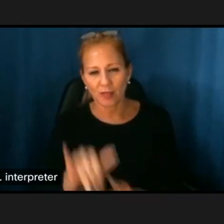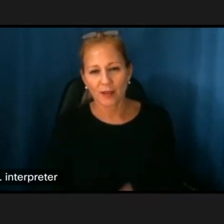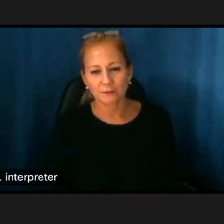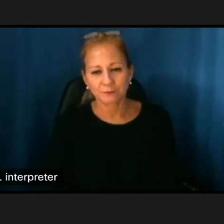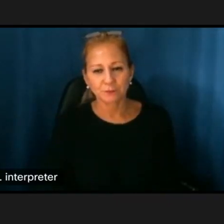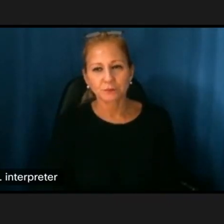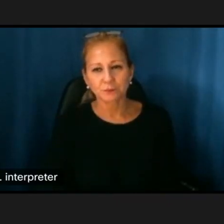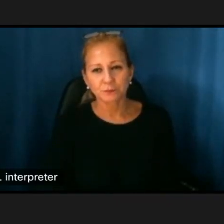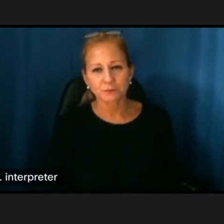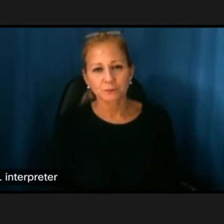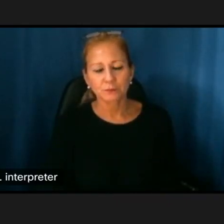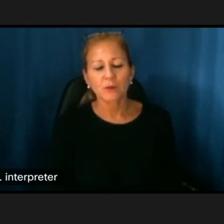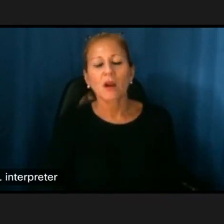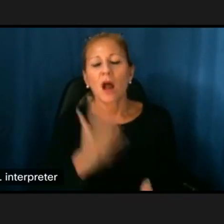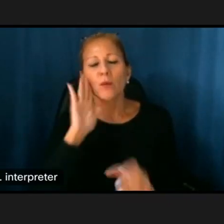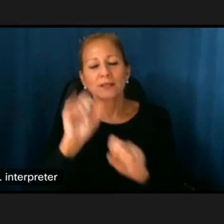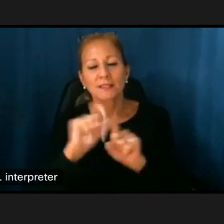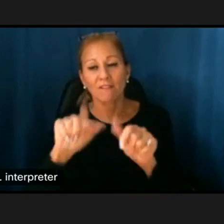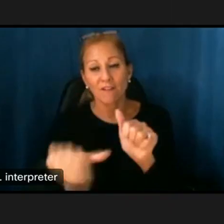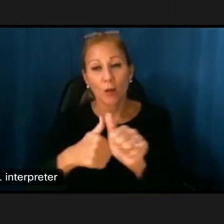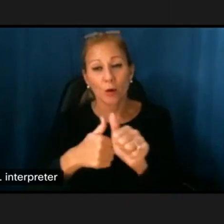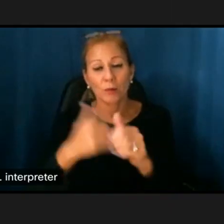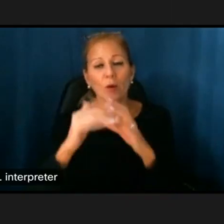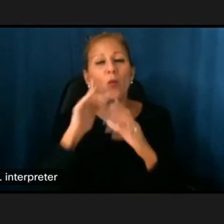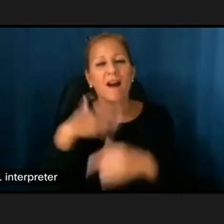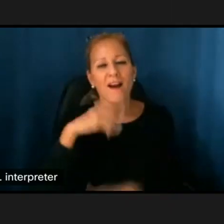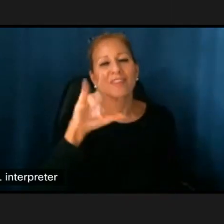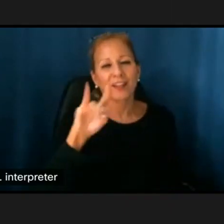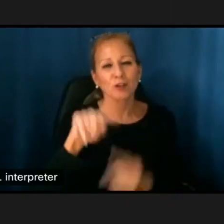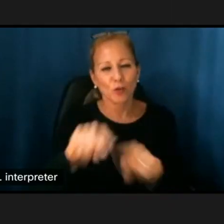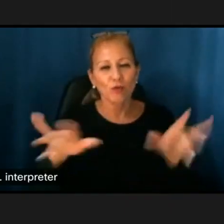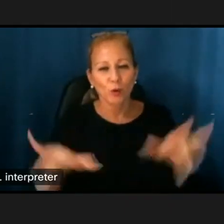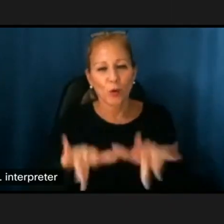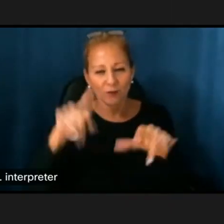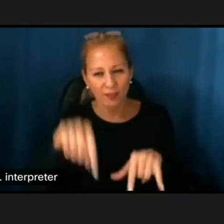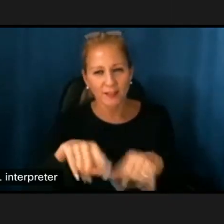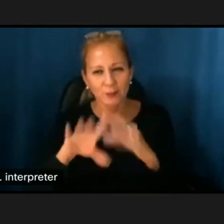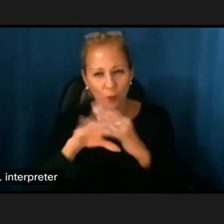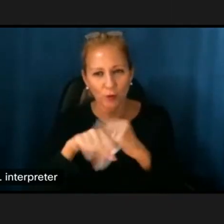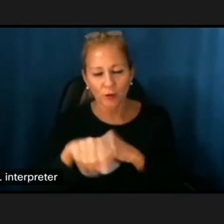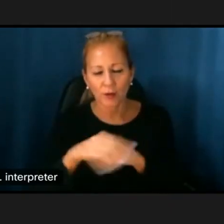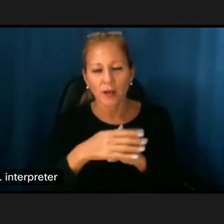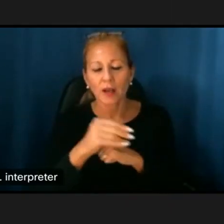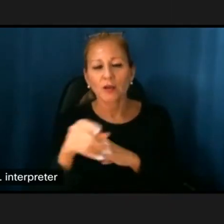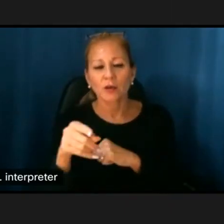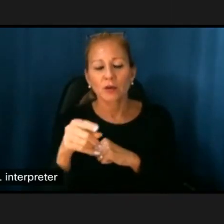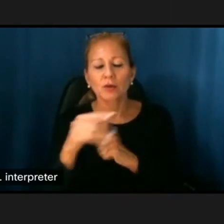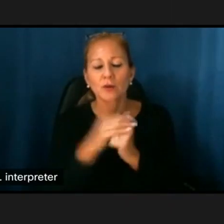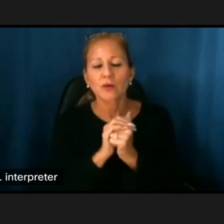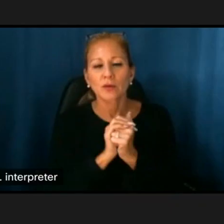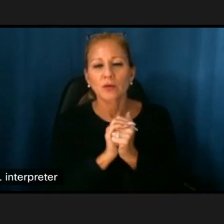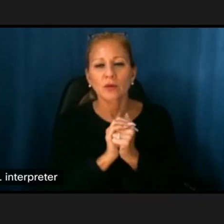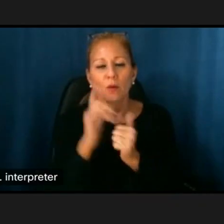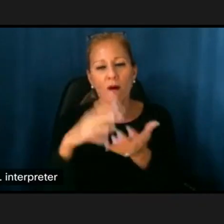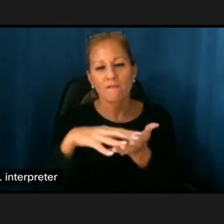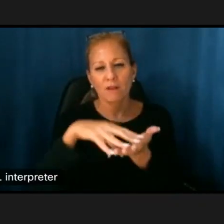Follow-up email, which will have the link to the recording of the webinar, and you'll have a